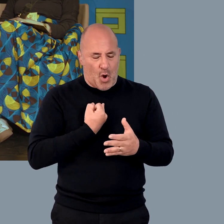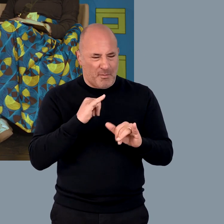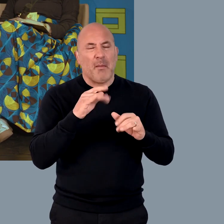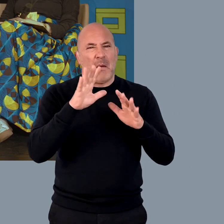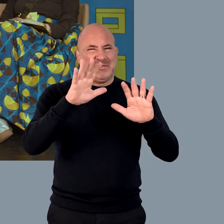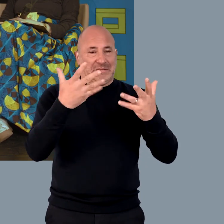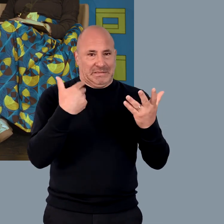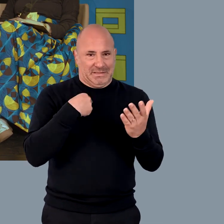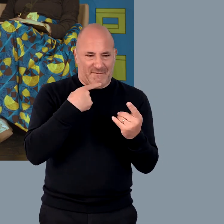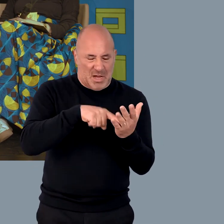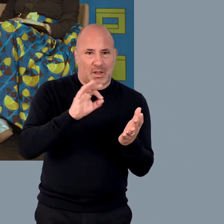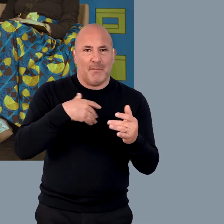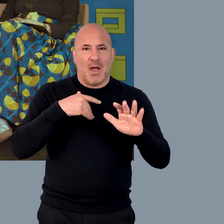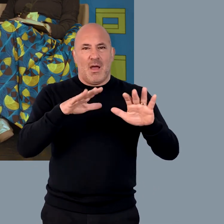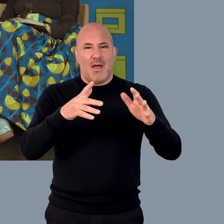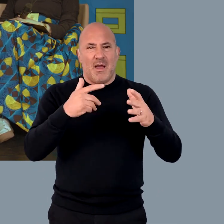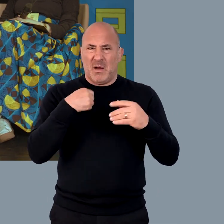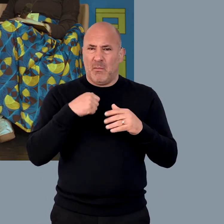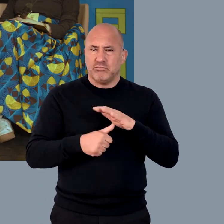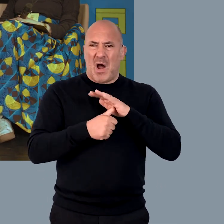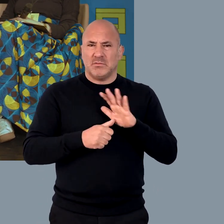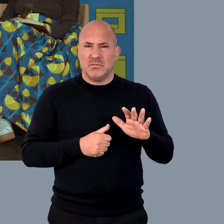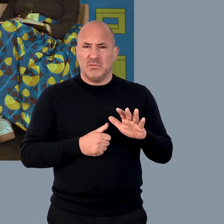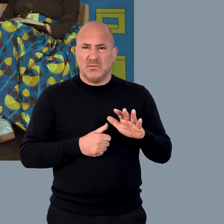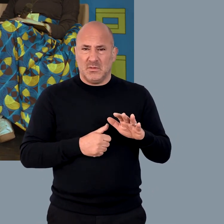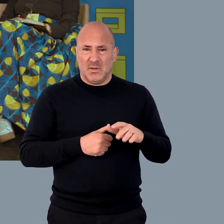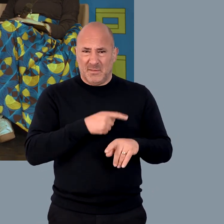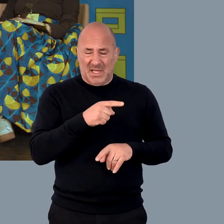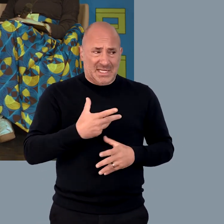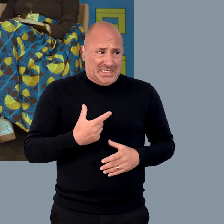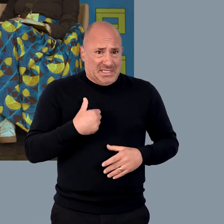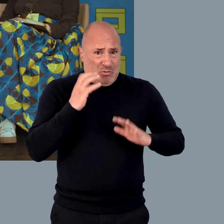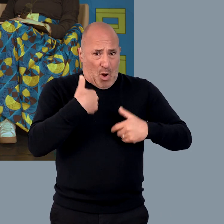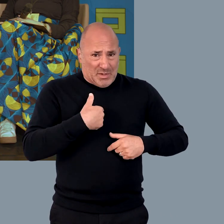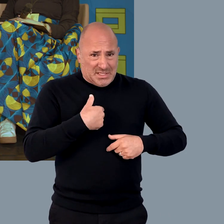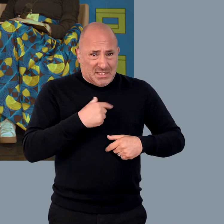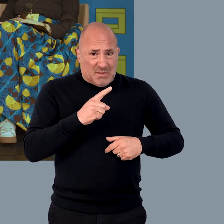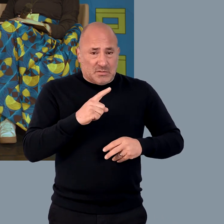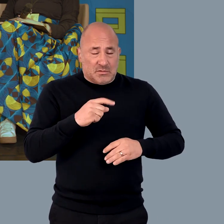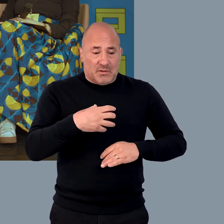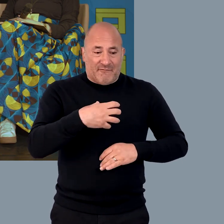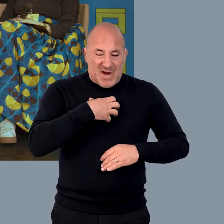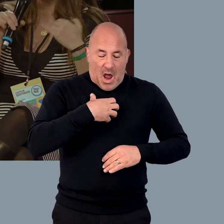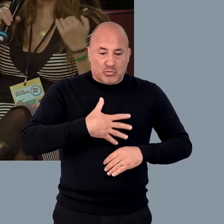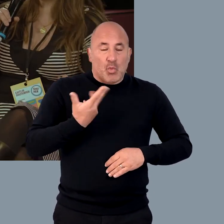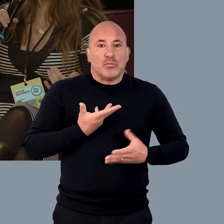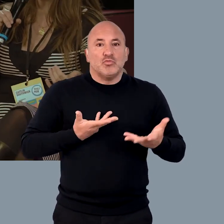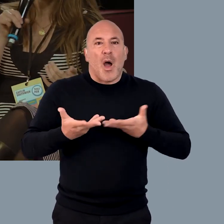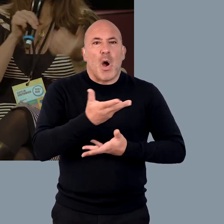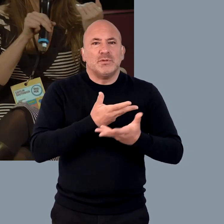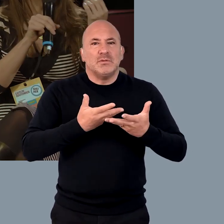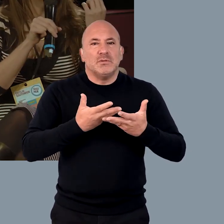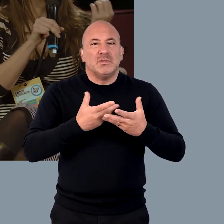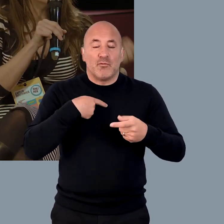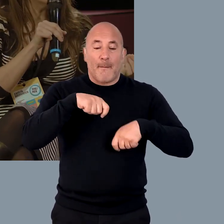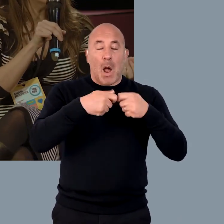front of me, but it was really impressive that it was just something that people were kind of holding on to as a fear, but not discussing